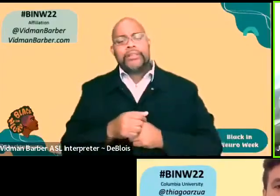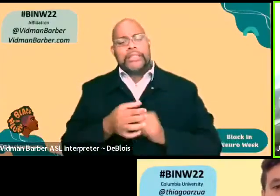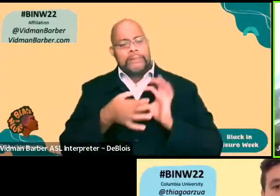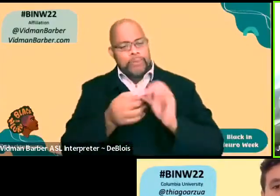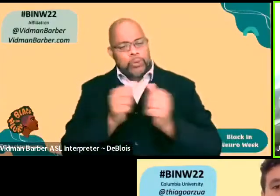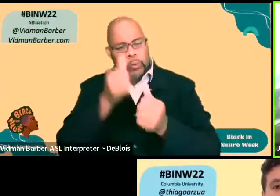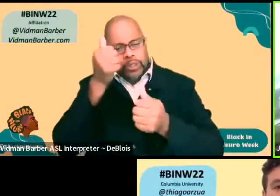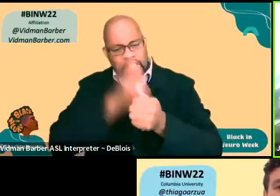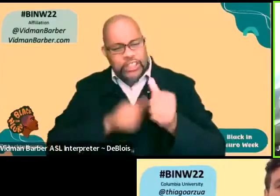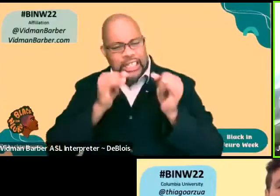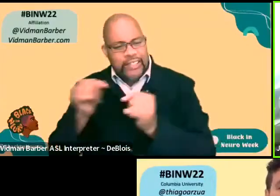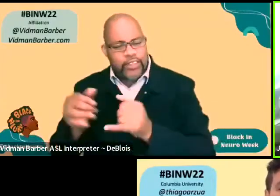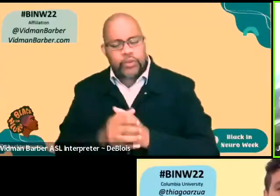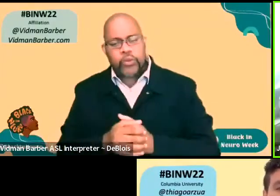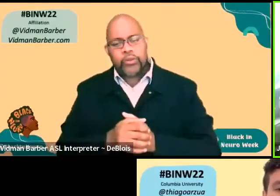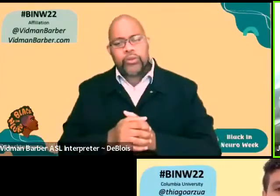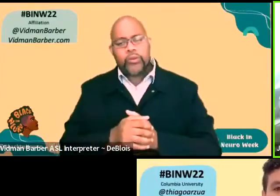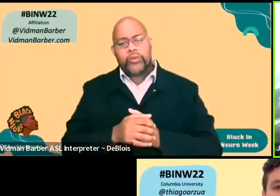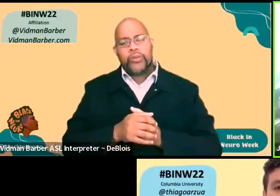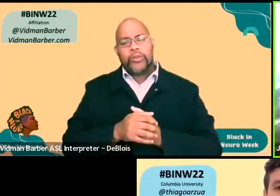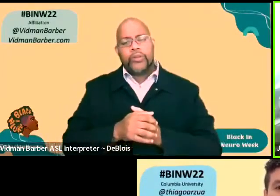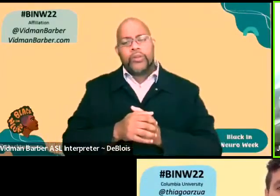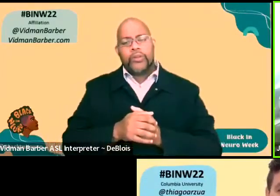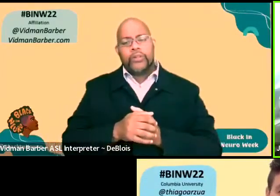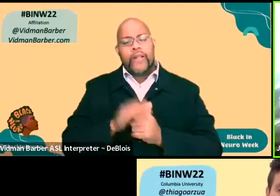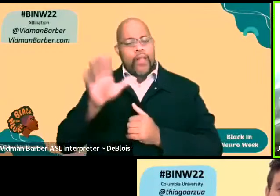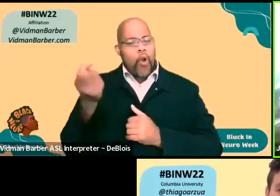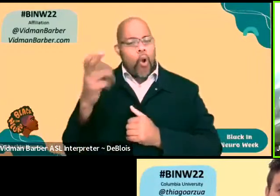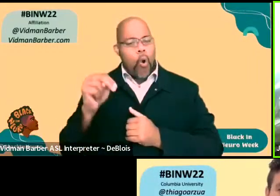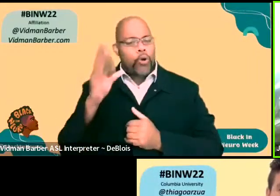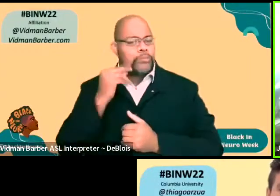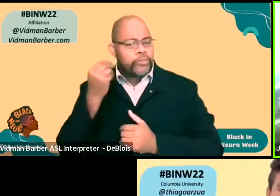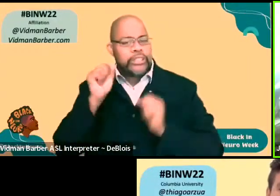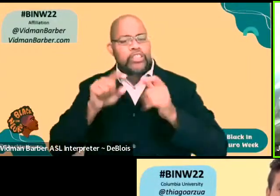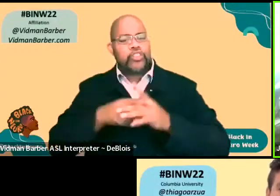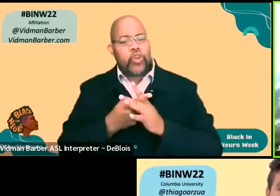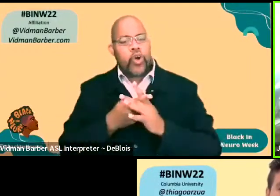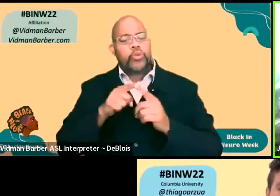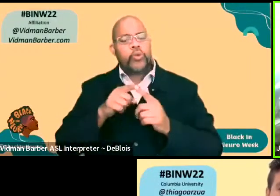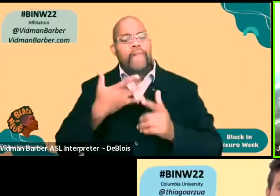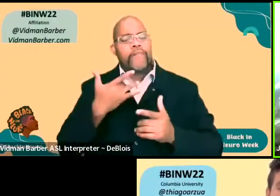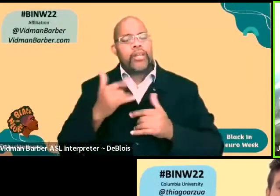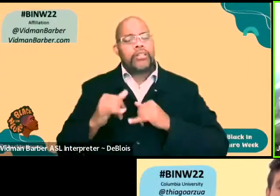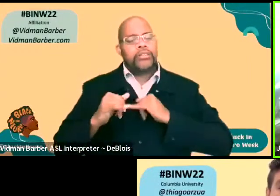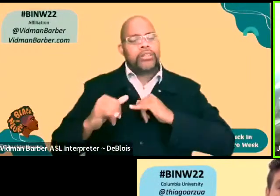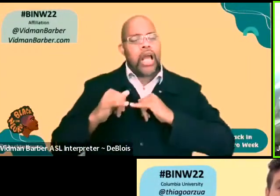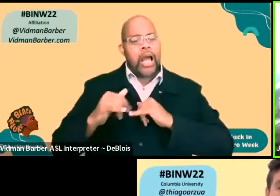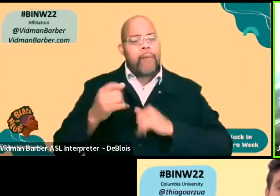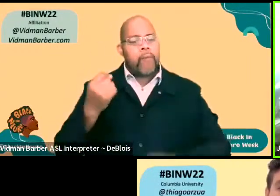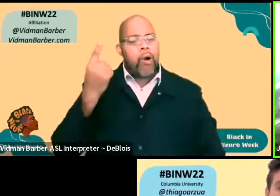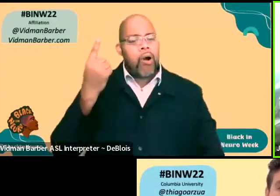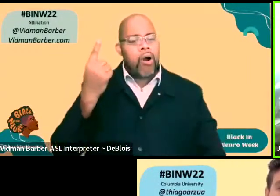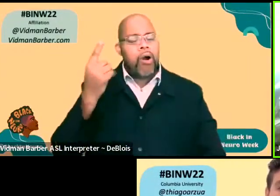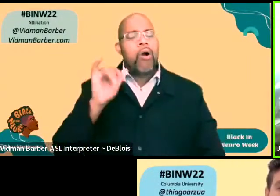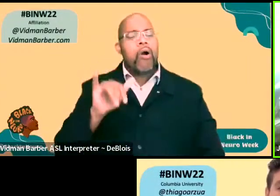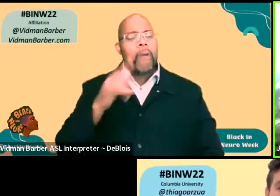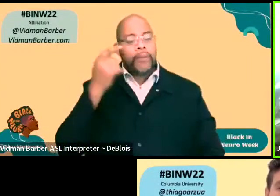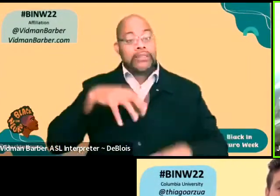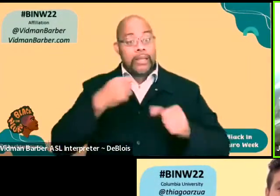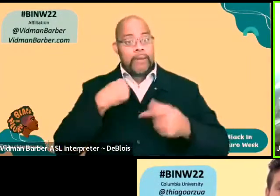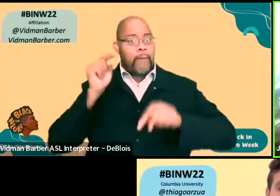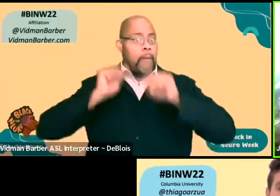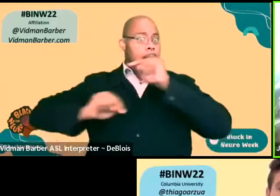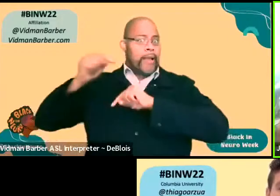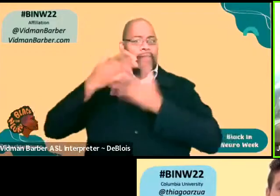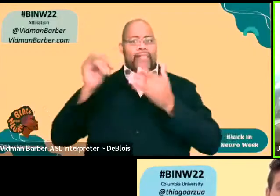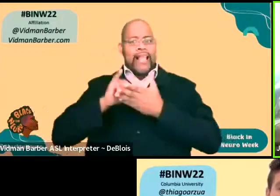each individual's like own experience so that they can start to empathize with it. And it's funny because it's taking me back. This